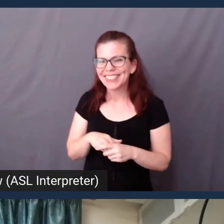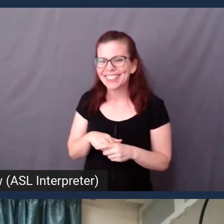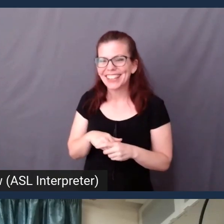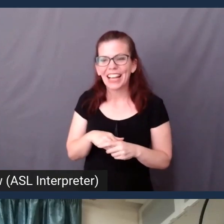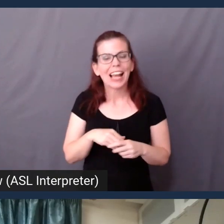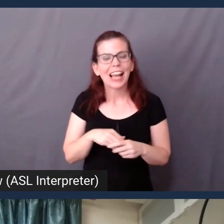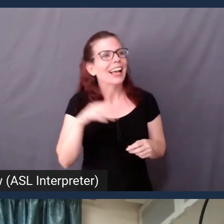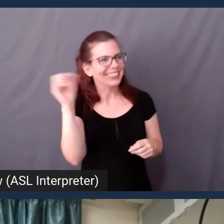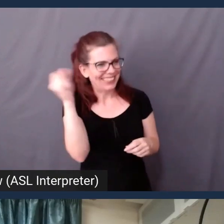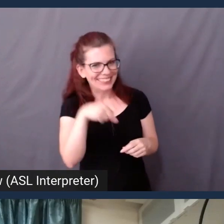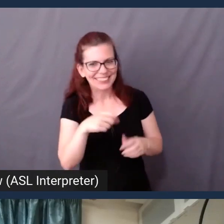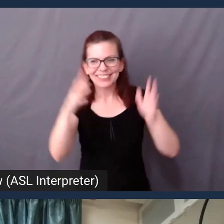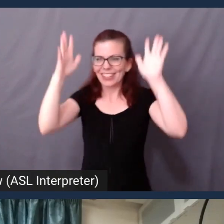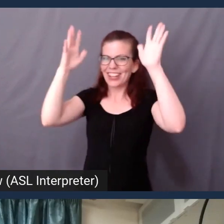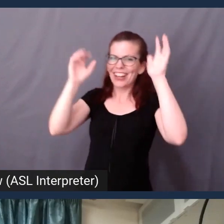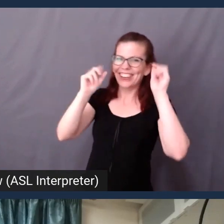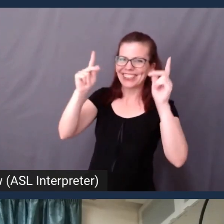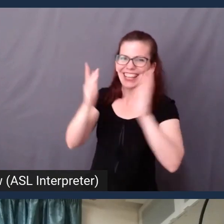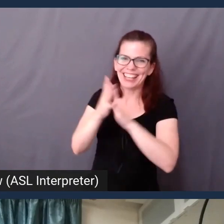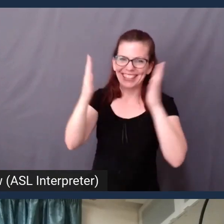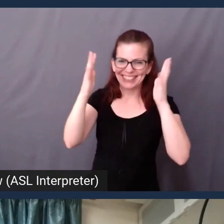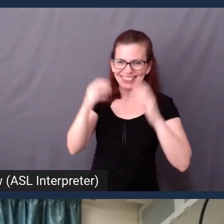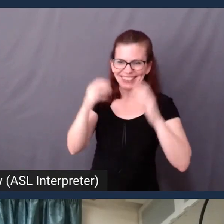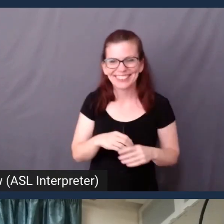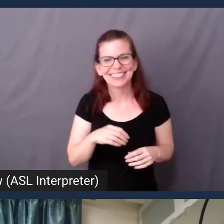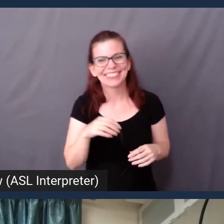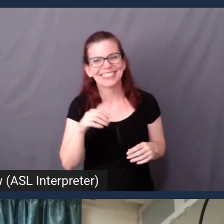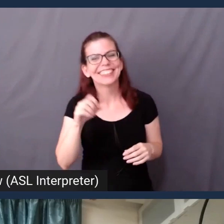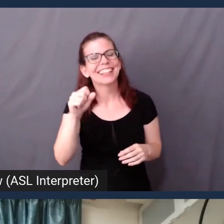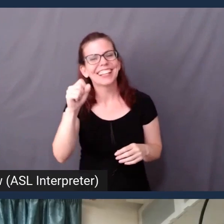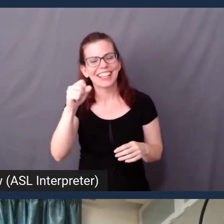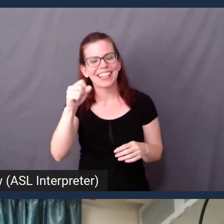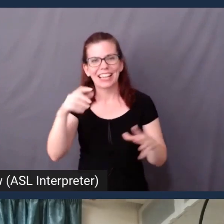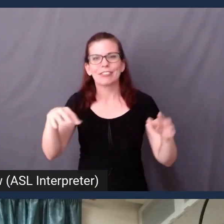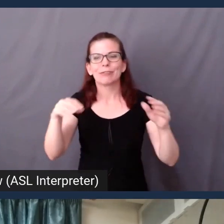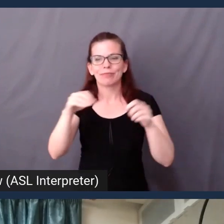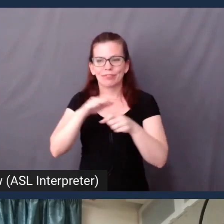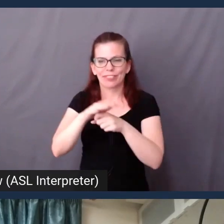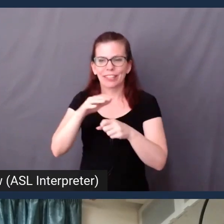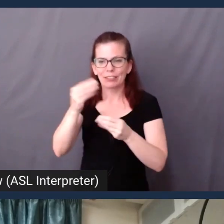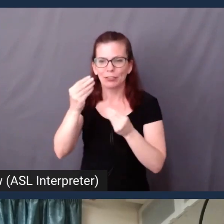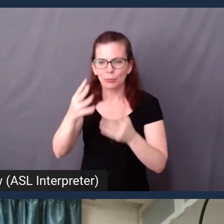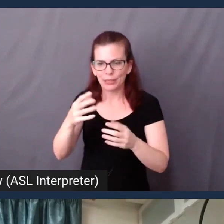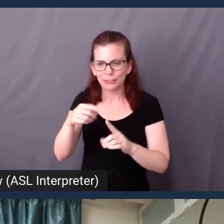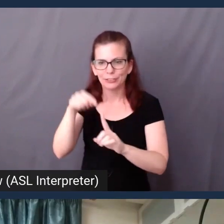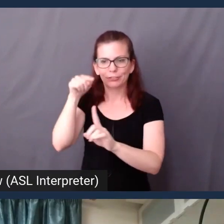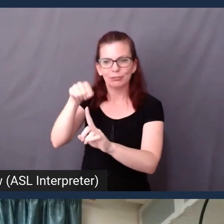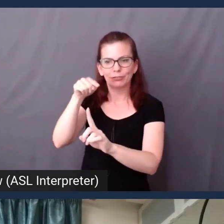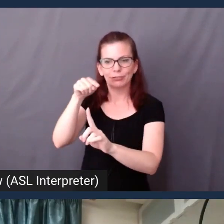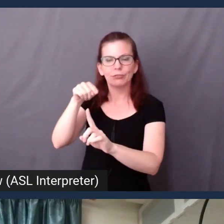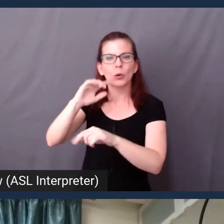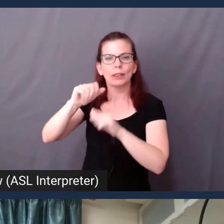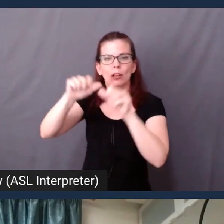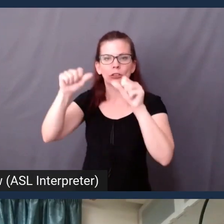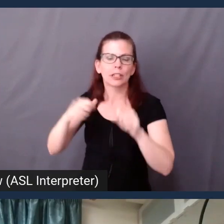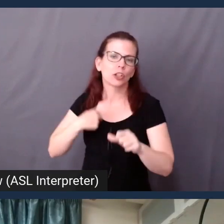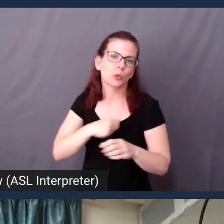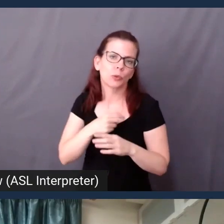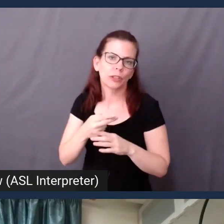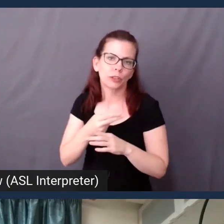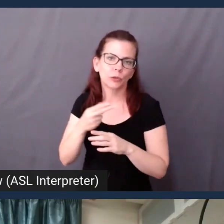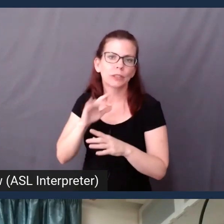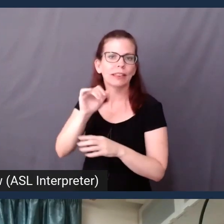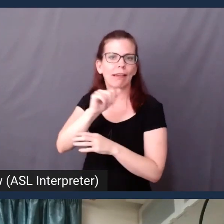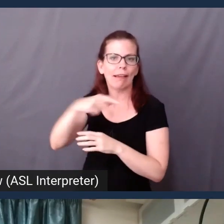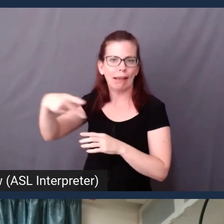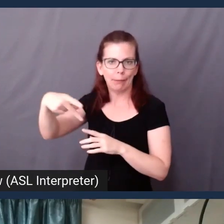Yes. Wow. Okay, there you go. And that's not information of the beauty of composable architecture, because we use AWS application